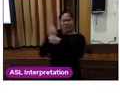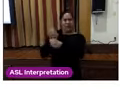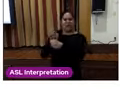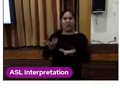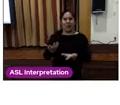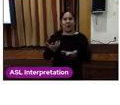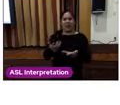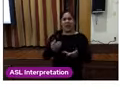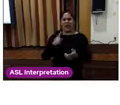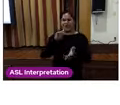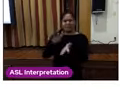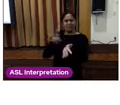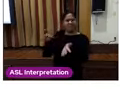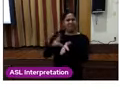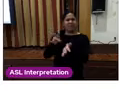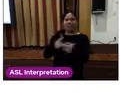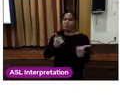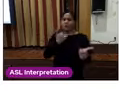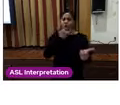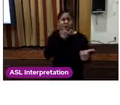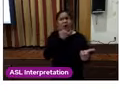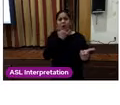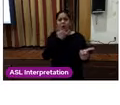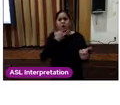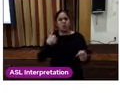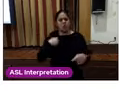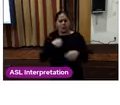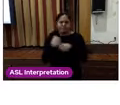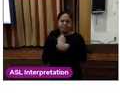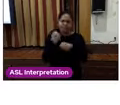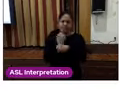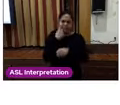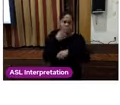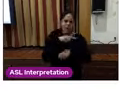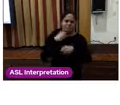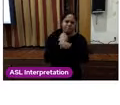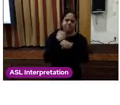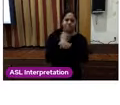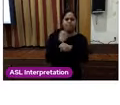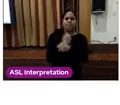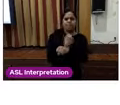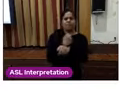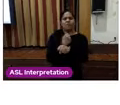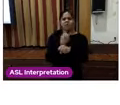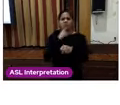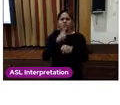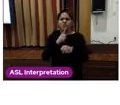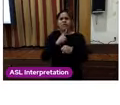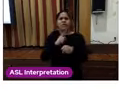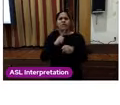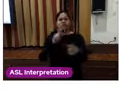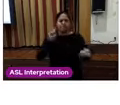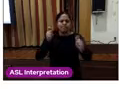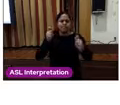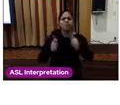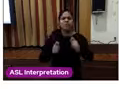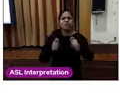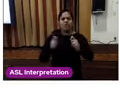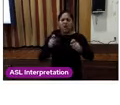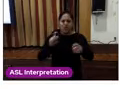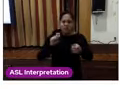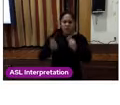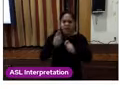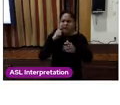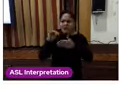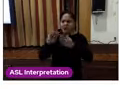predatory and it was wrong. And so we let them fight to pressure and organize the city and